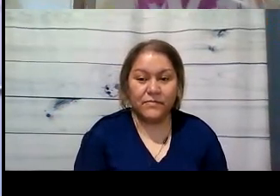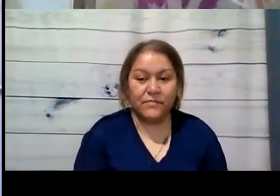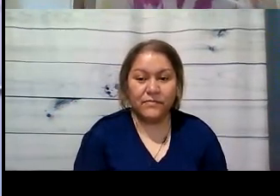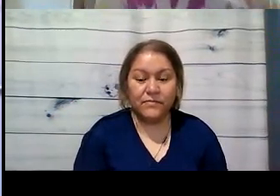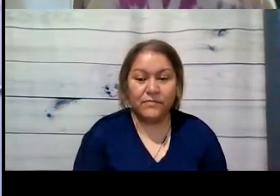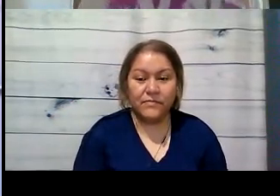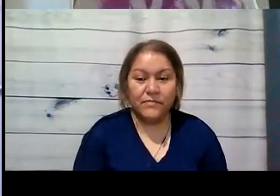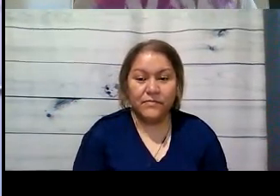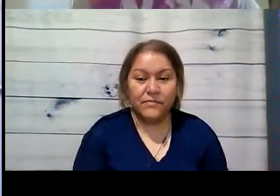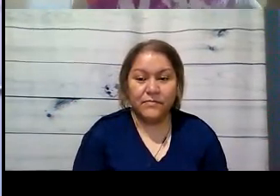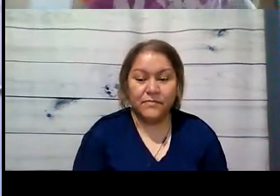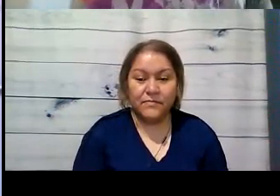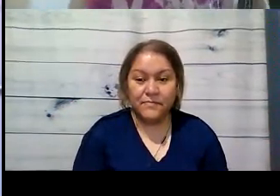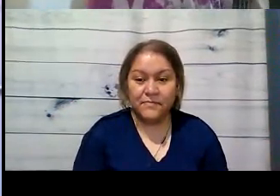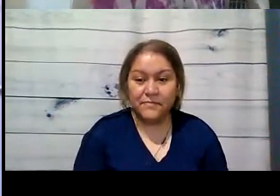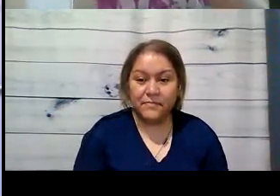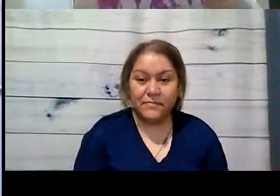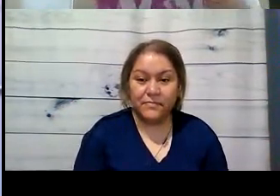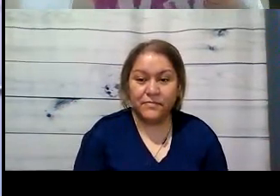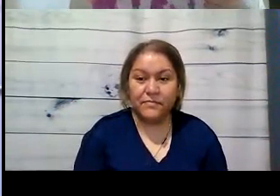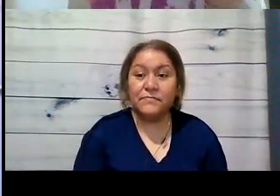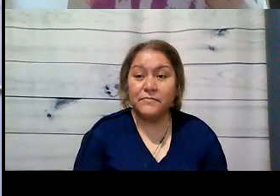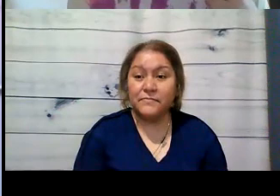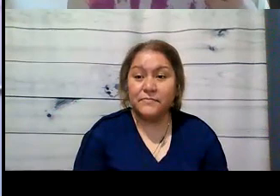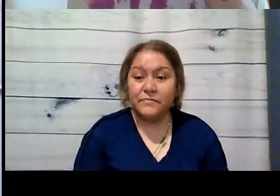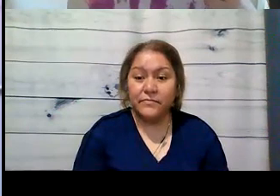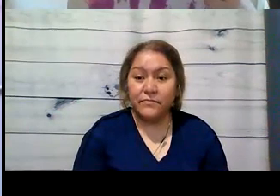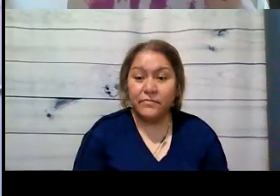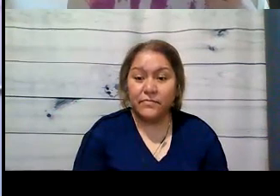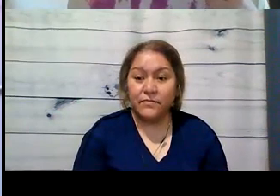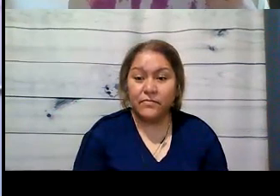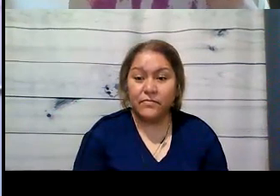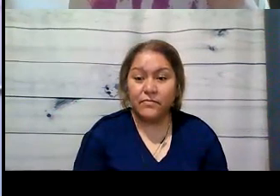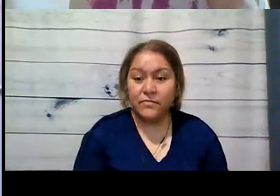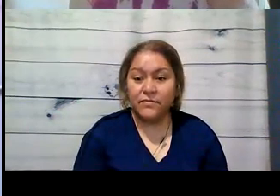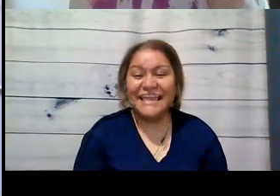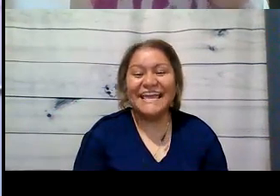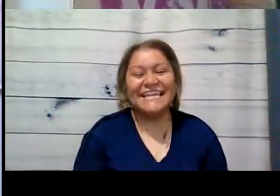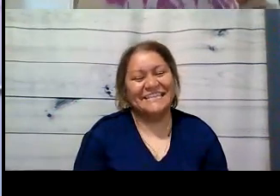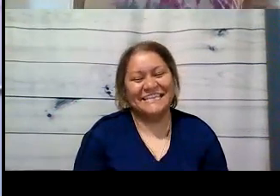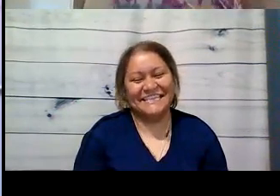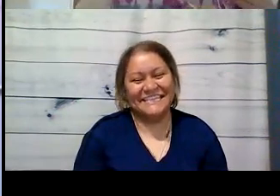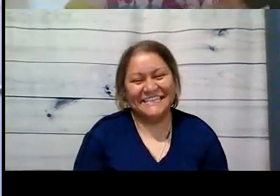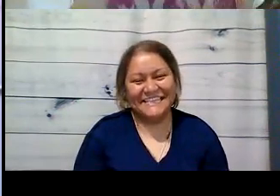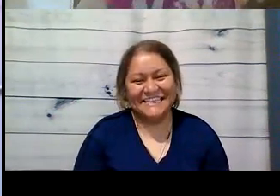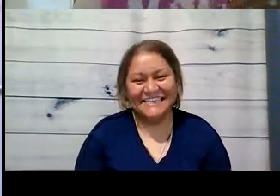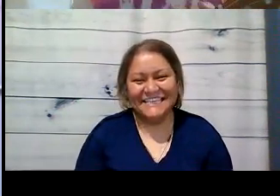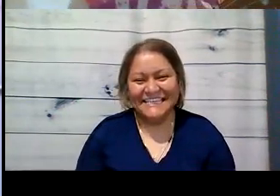Actually, I'm going to play some ukulele with this, and I hope you appreciate our rolling panda.